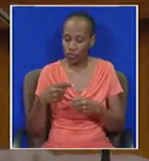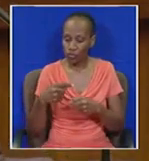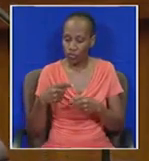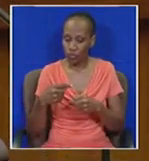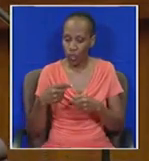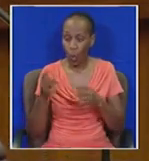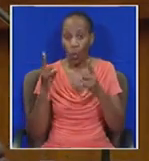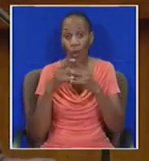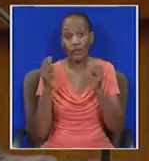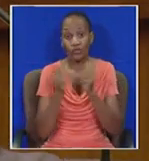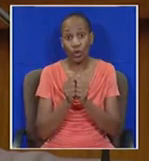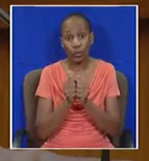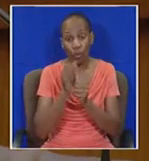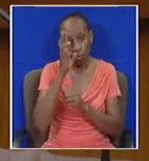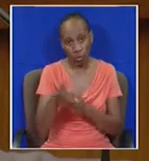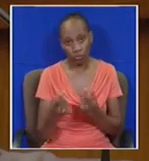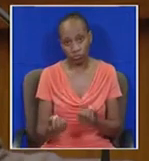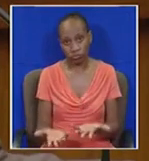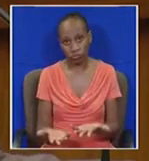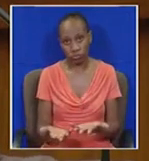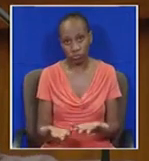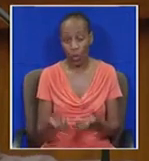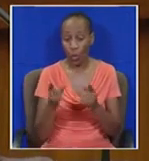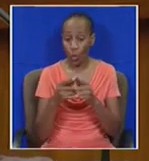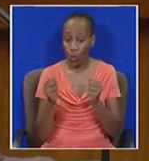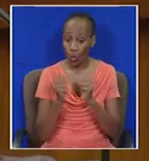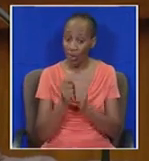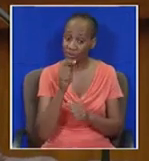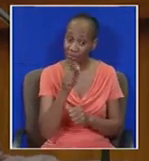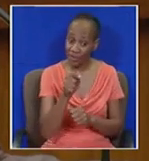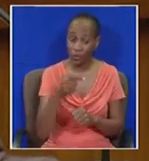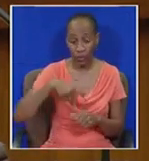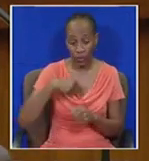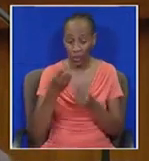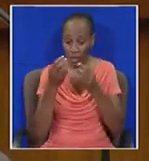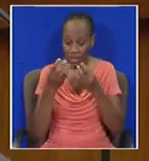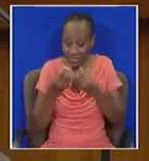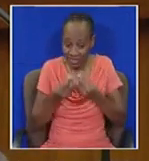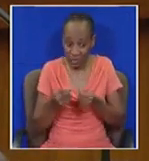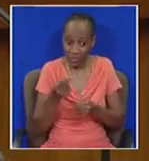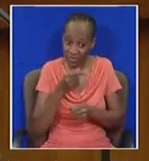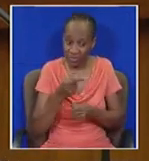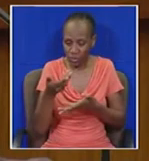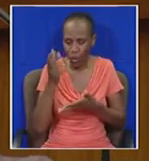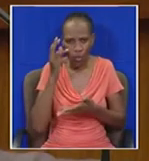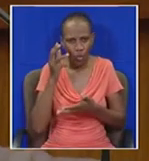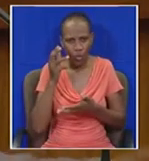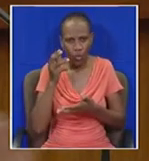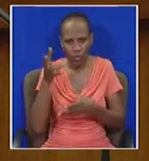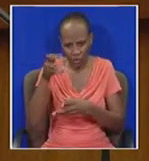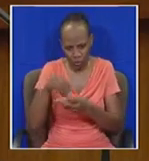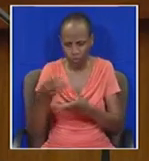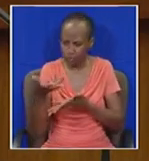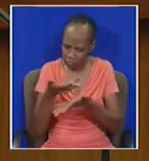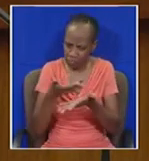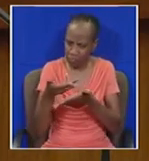that particular workshop, we will not be watering down the resolution. We will be discussing about the